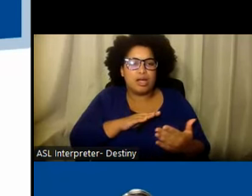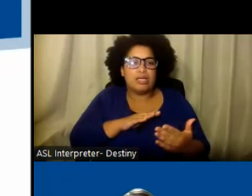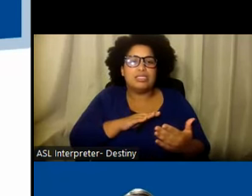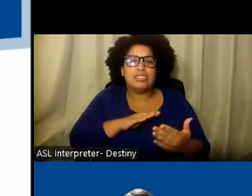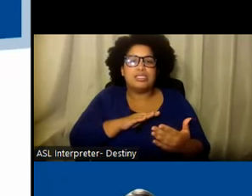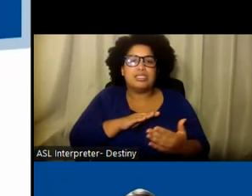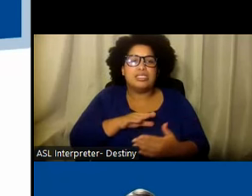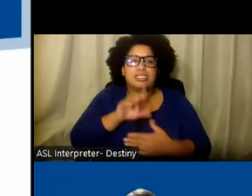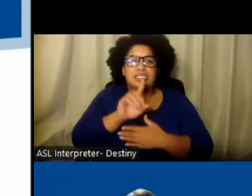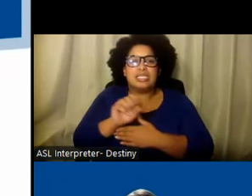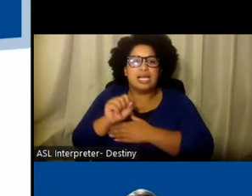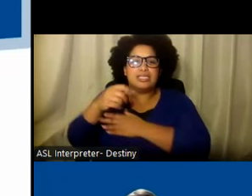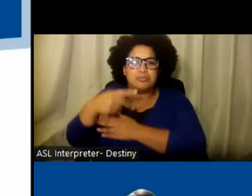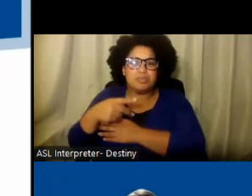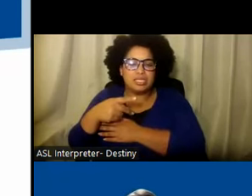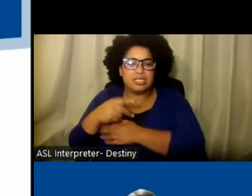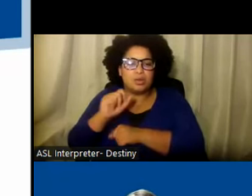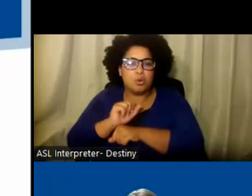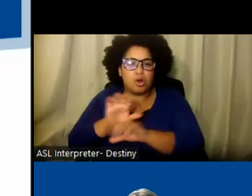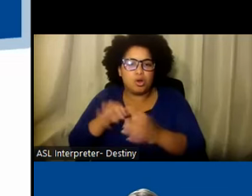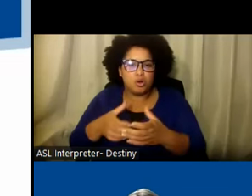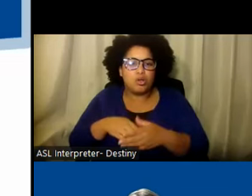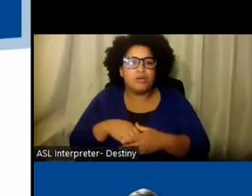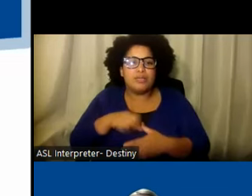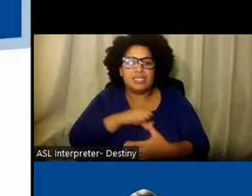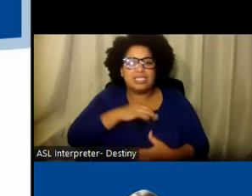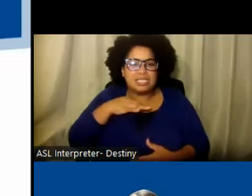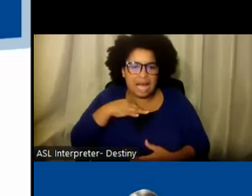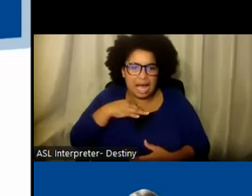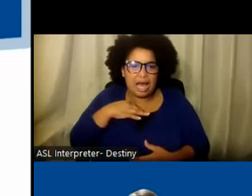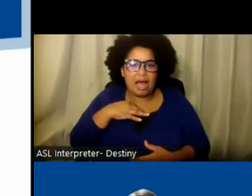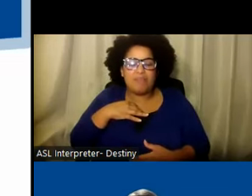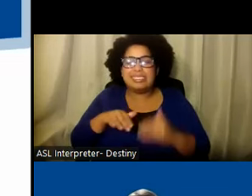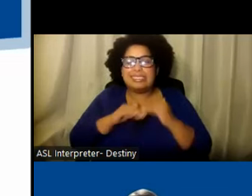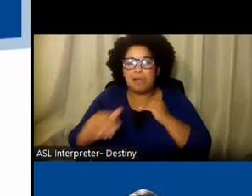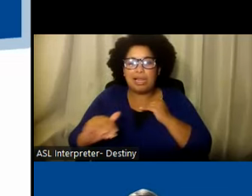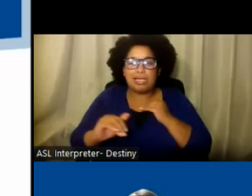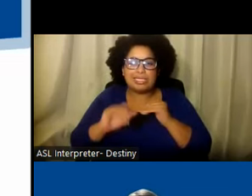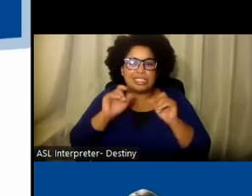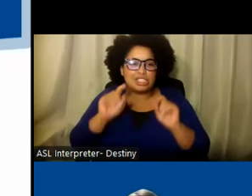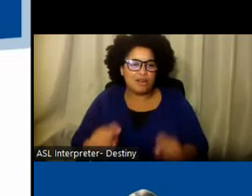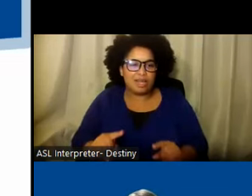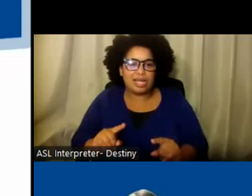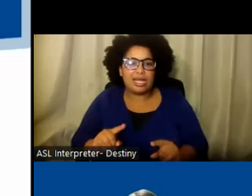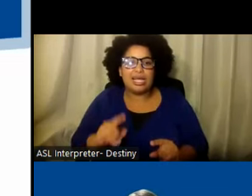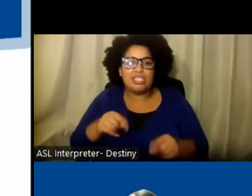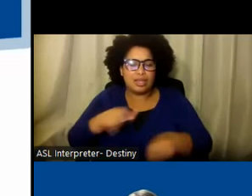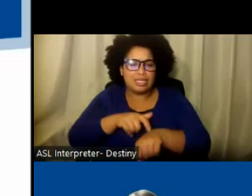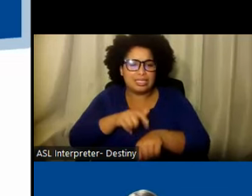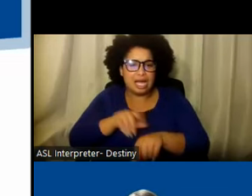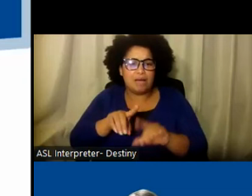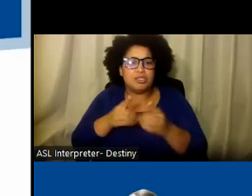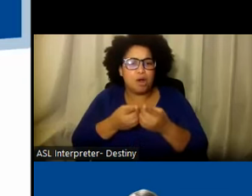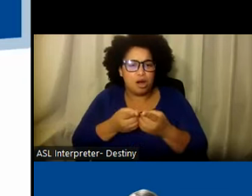workforce, focused on the DSP staff stability survey, a workforce survey that the department was working on. The department came